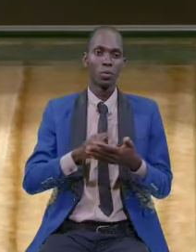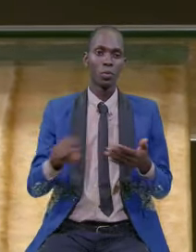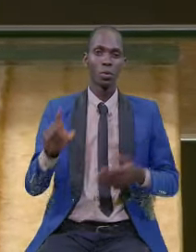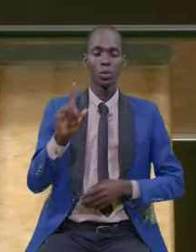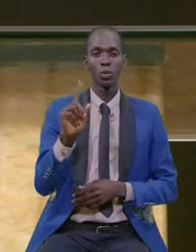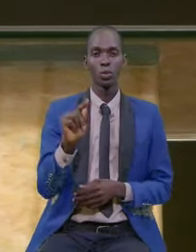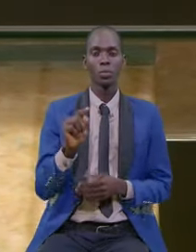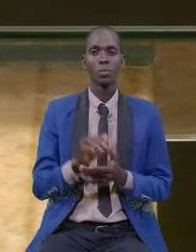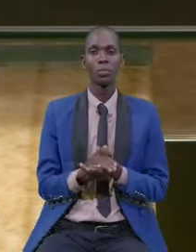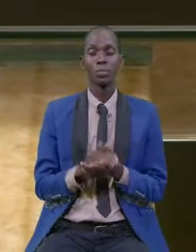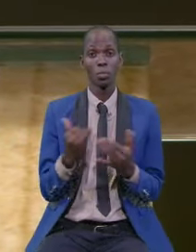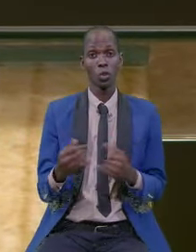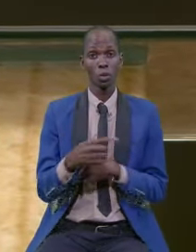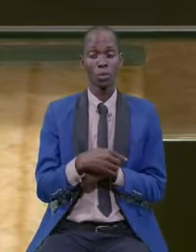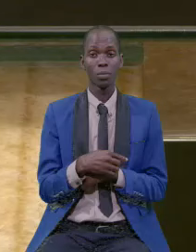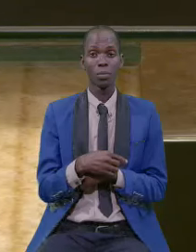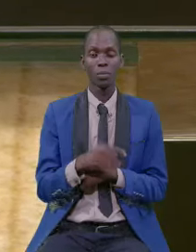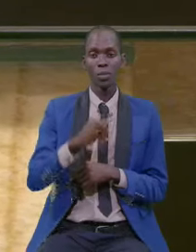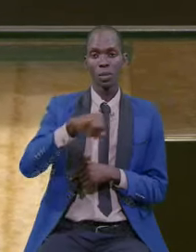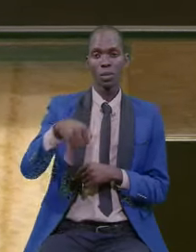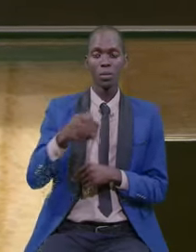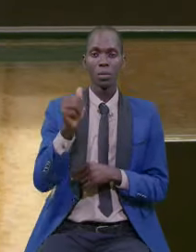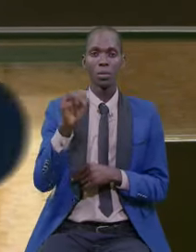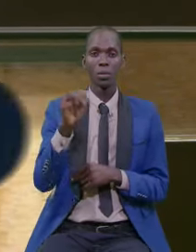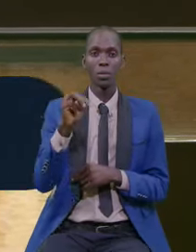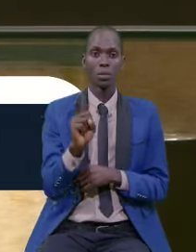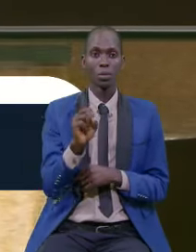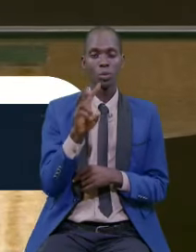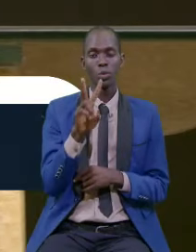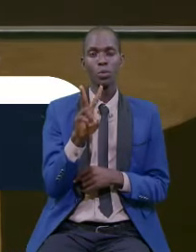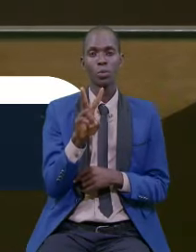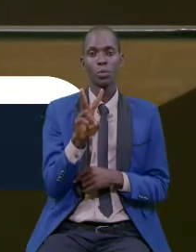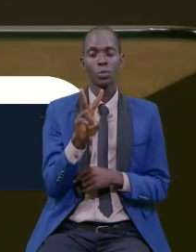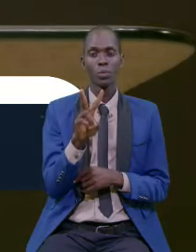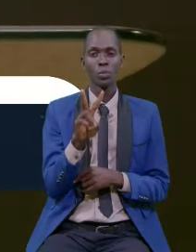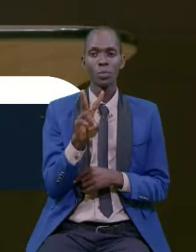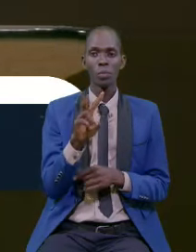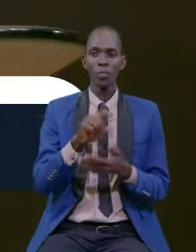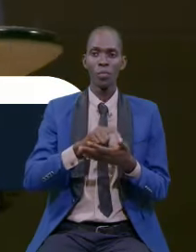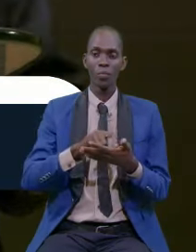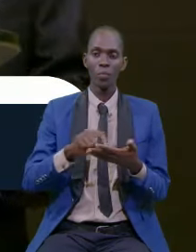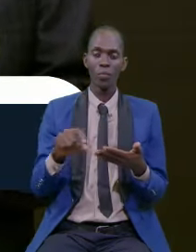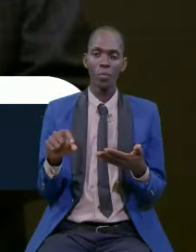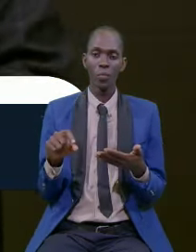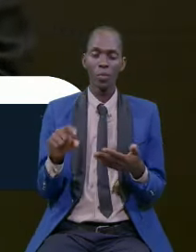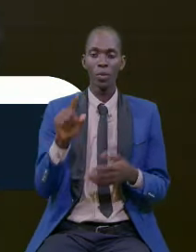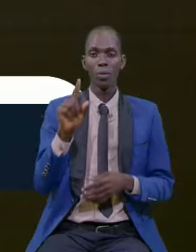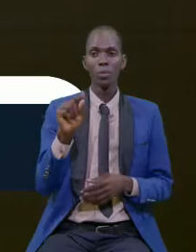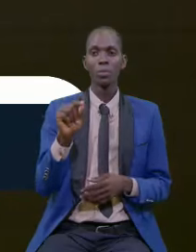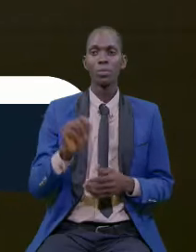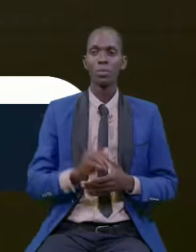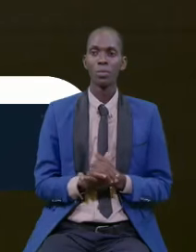verse 20 today. James chapter 2, reading from verse